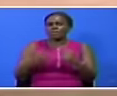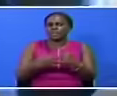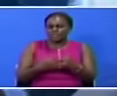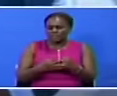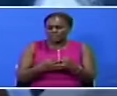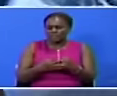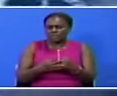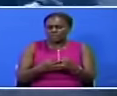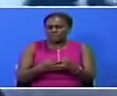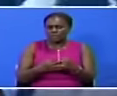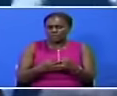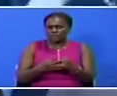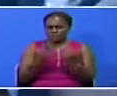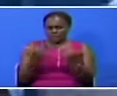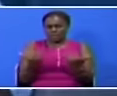it.